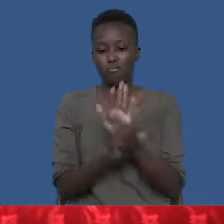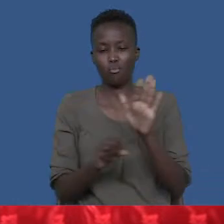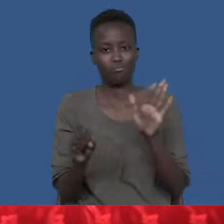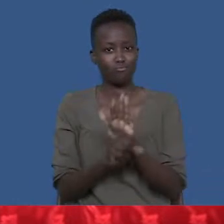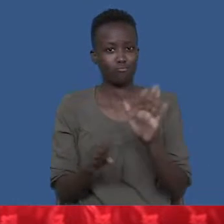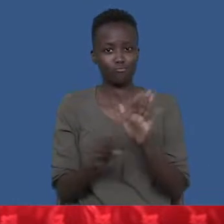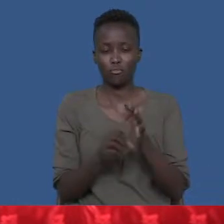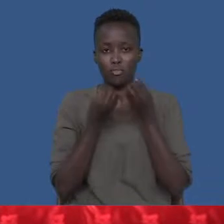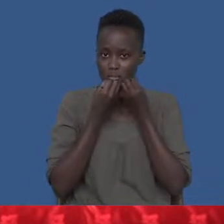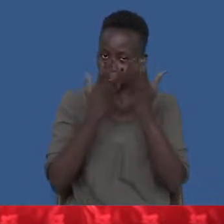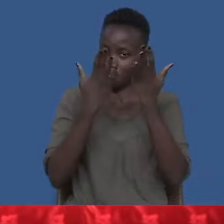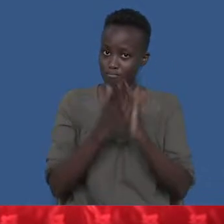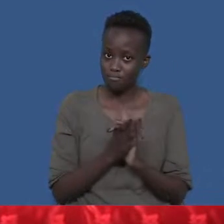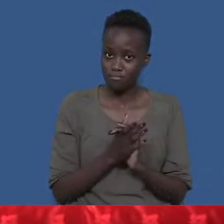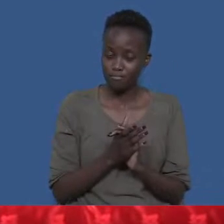such